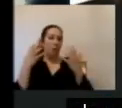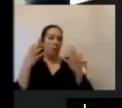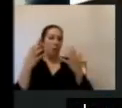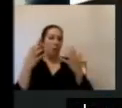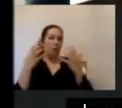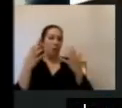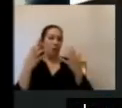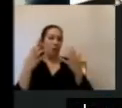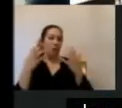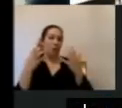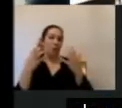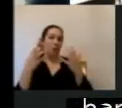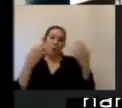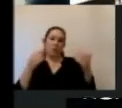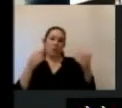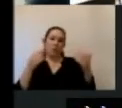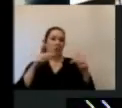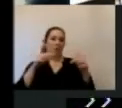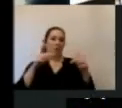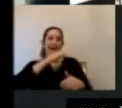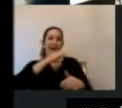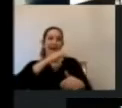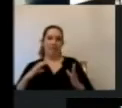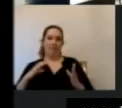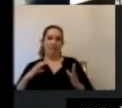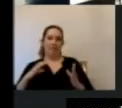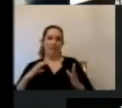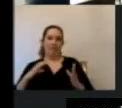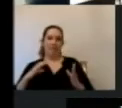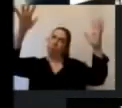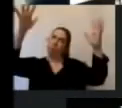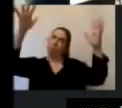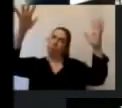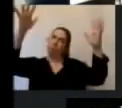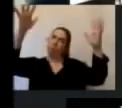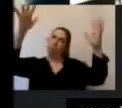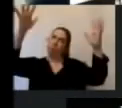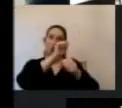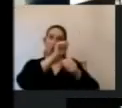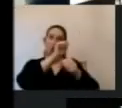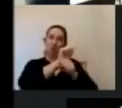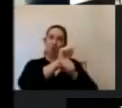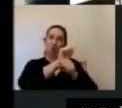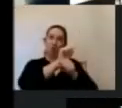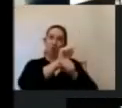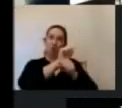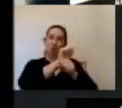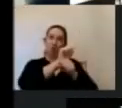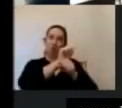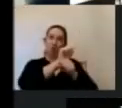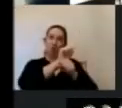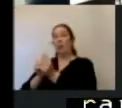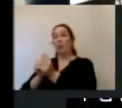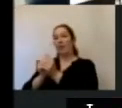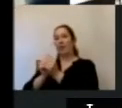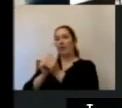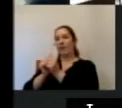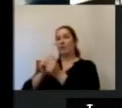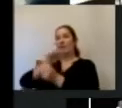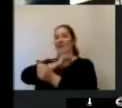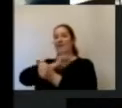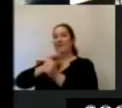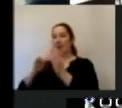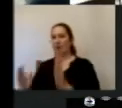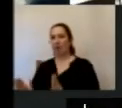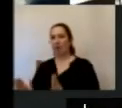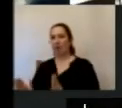in his family. And he was so excited, he told his deaf daughter about it. And now he wants to submit a bill to make it